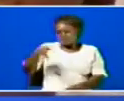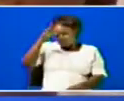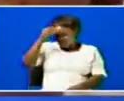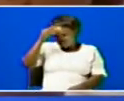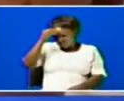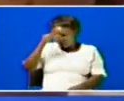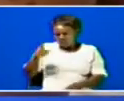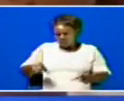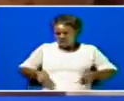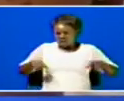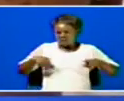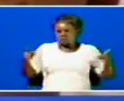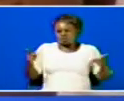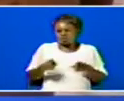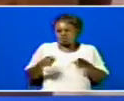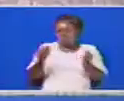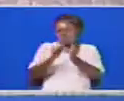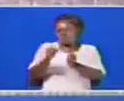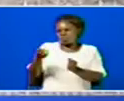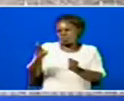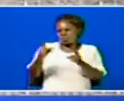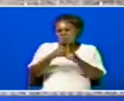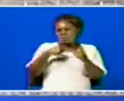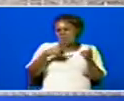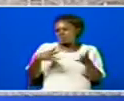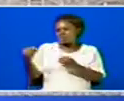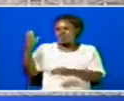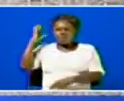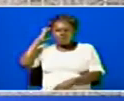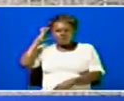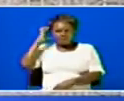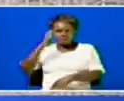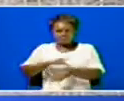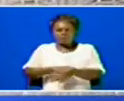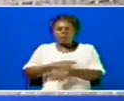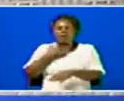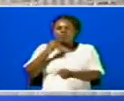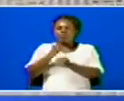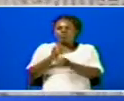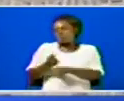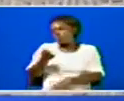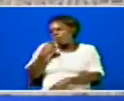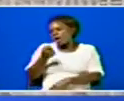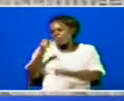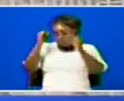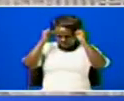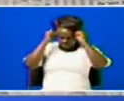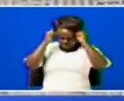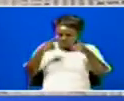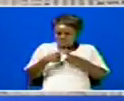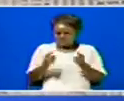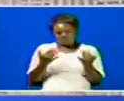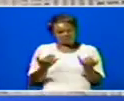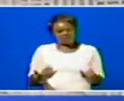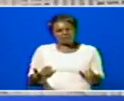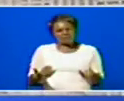has been cut short by this stray bullet. Nilikuwa niende college, nichukue pharmacy, but kwa hiyo harakati